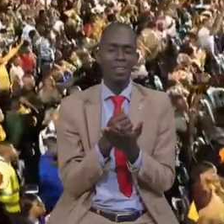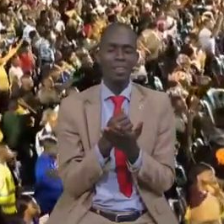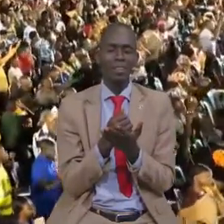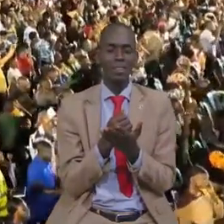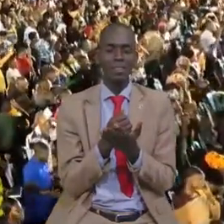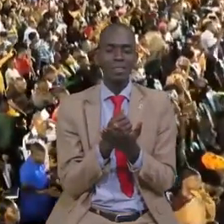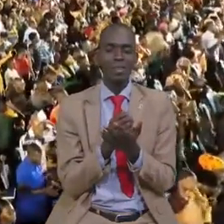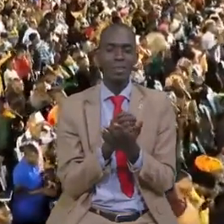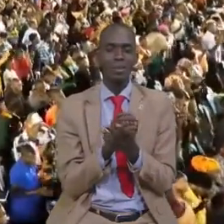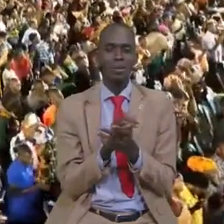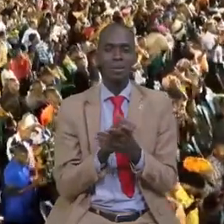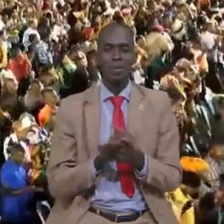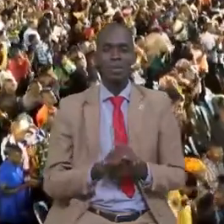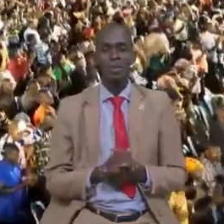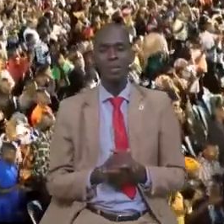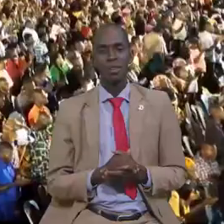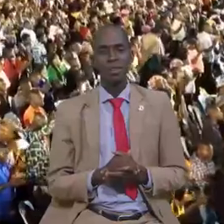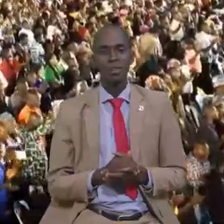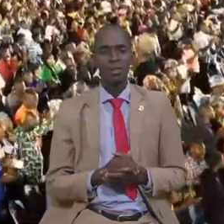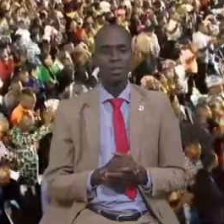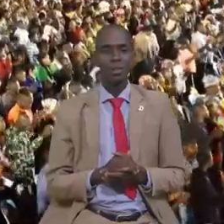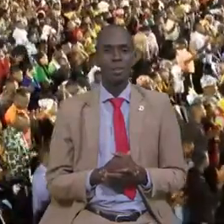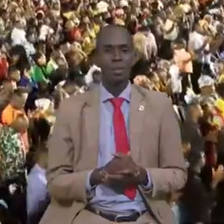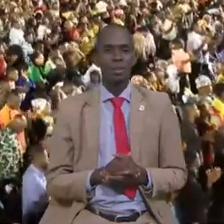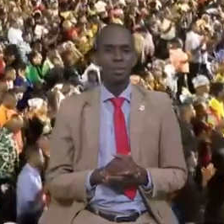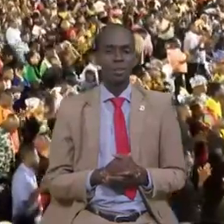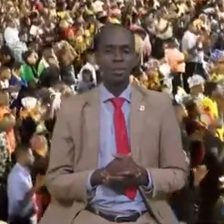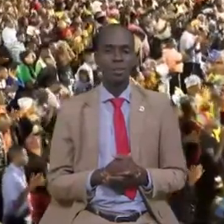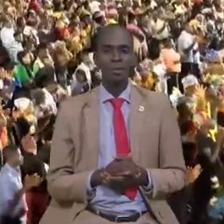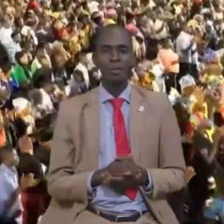Keep on standing, keep on standing.